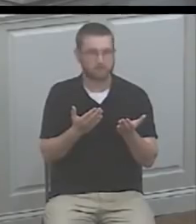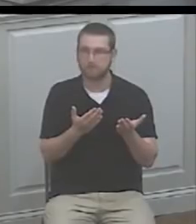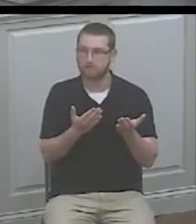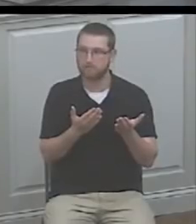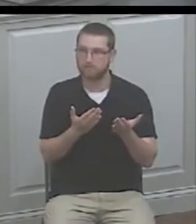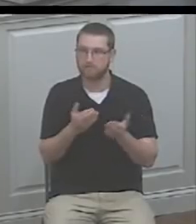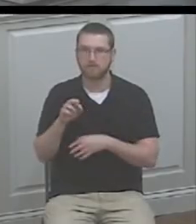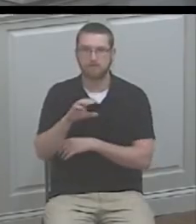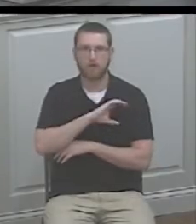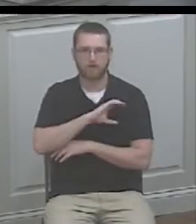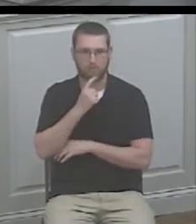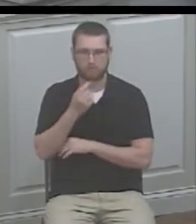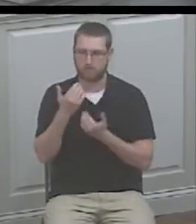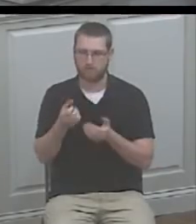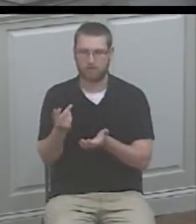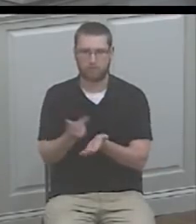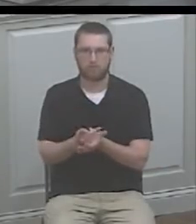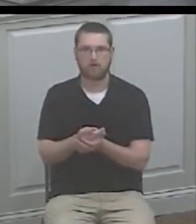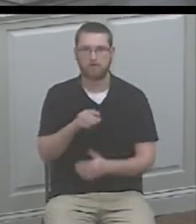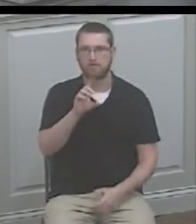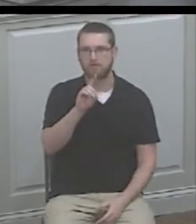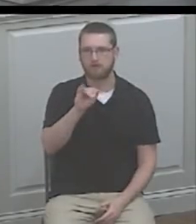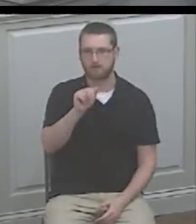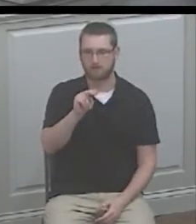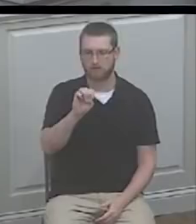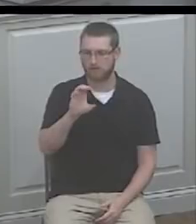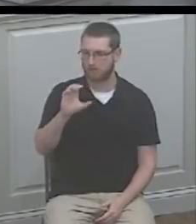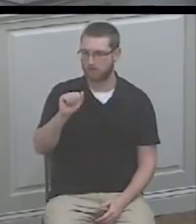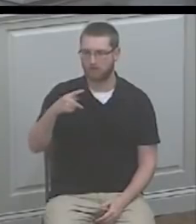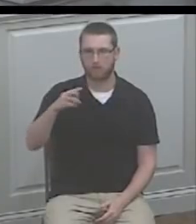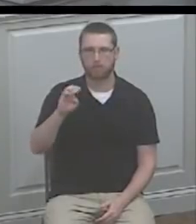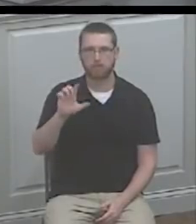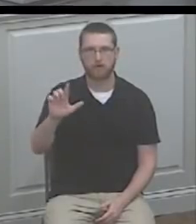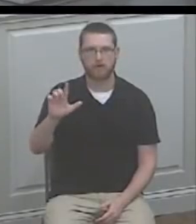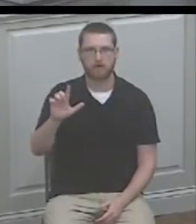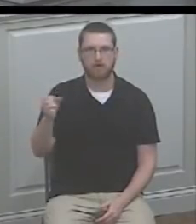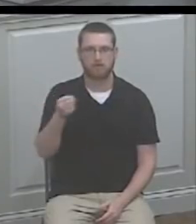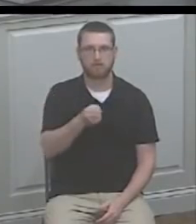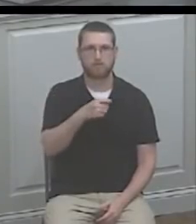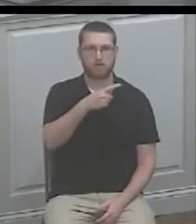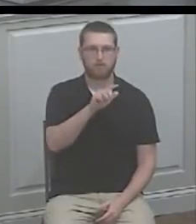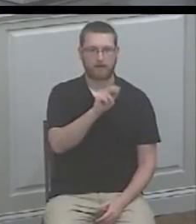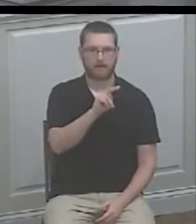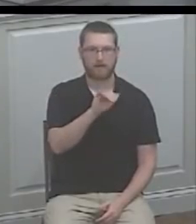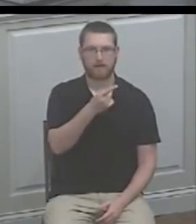I move for approval of Dan Campbell to Planning and Zoning Adjustments, Board of Adjustments. Second. Thank you, Commissioner